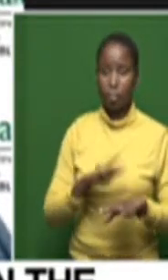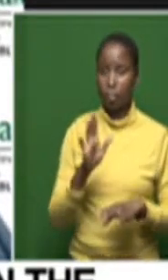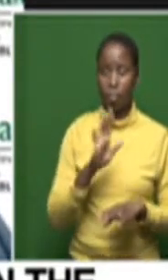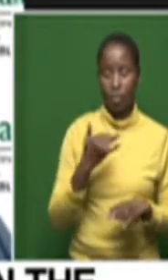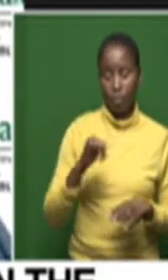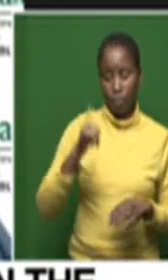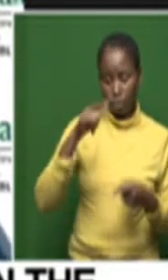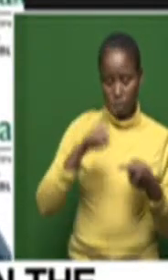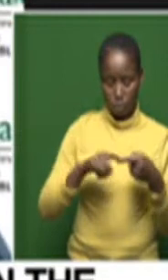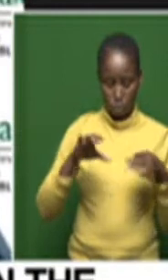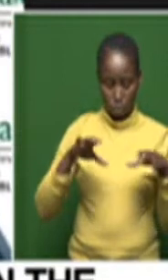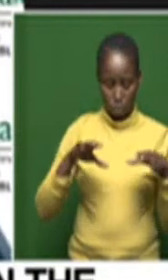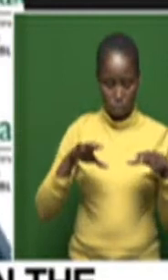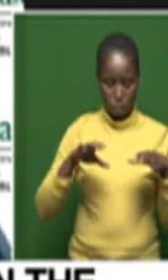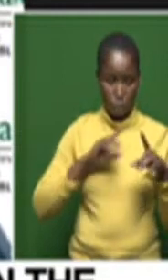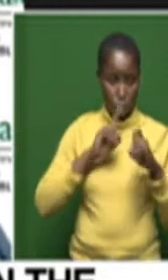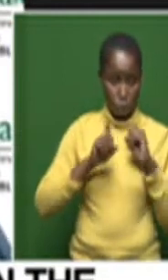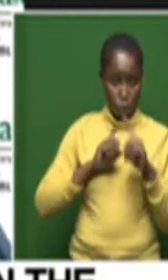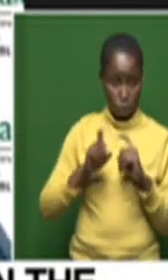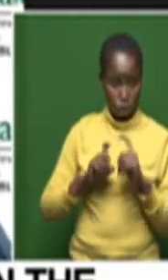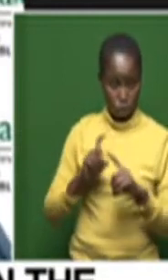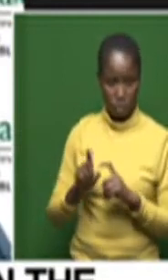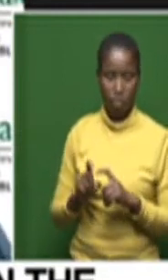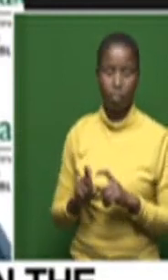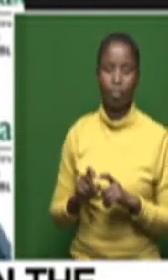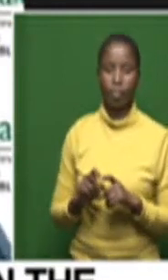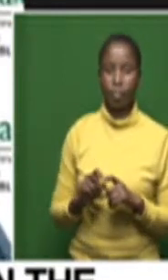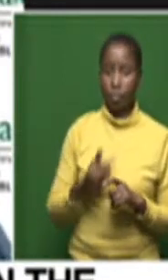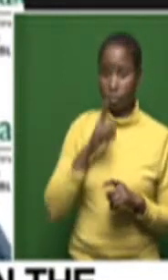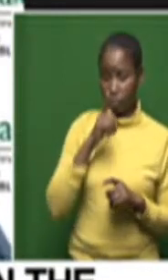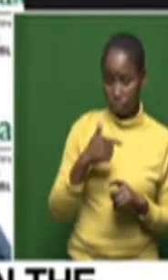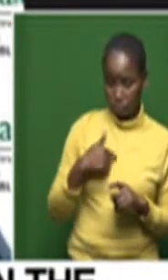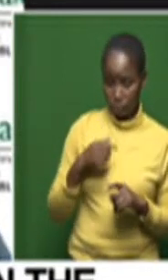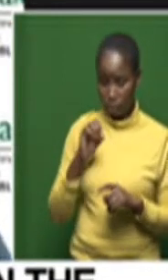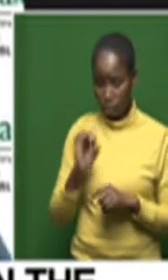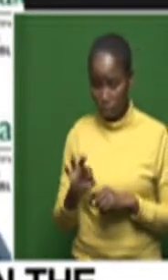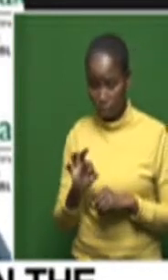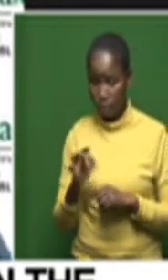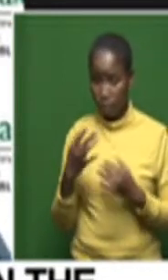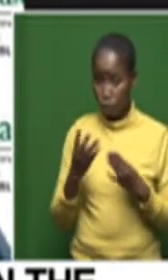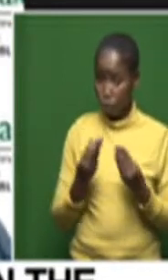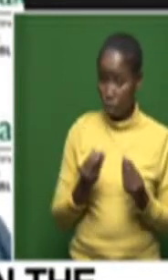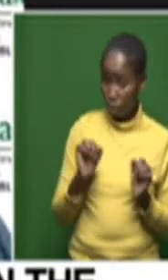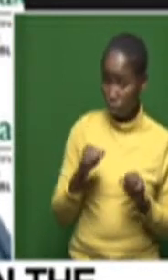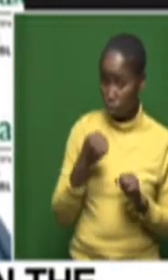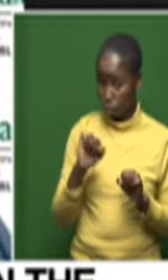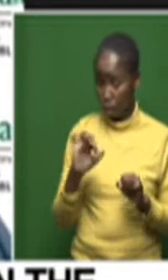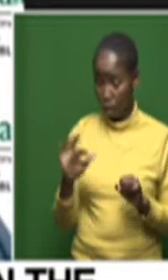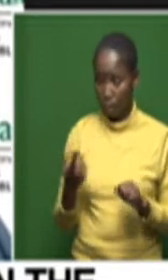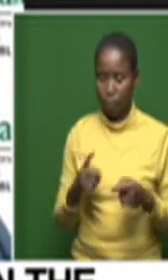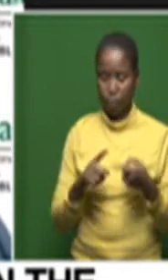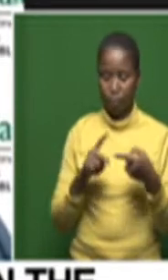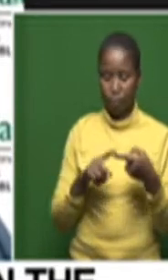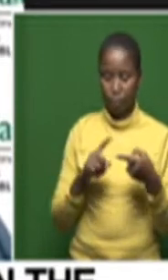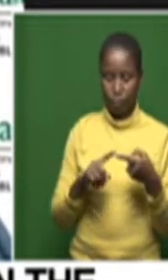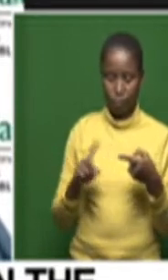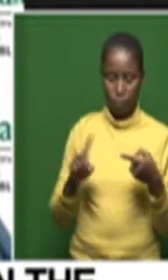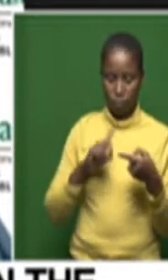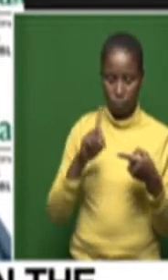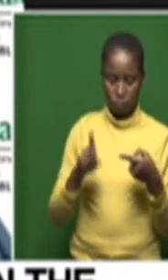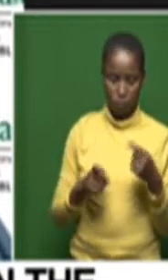first batch of questions. You'll tell me, colleagues, if they've been attended to or not. The first question is from